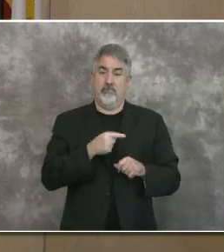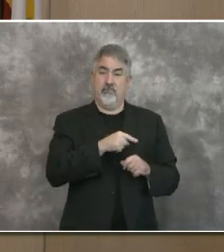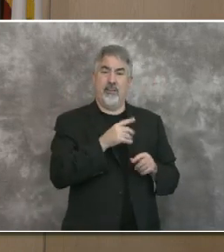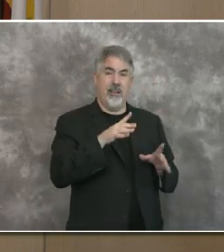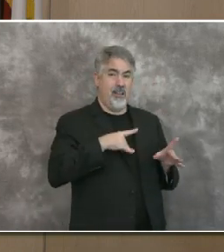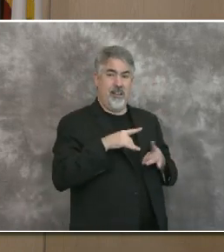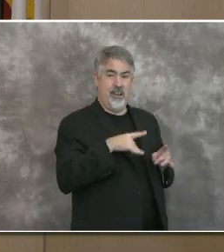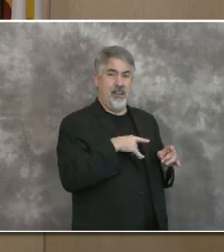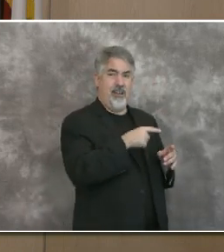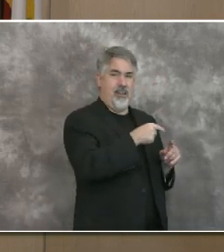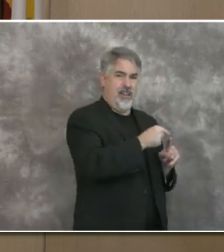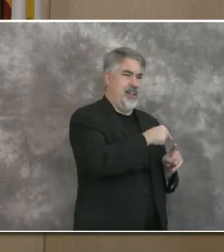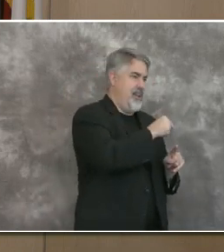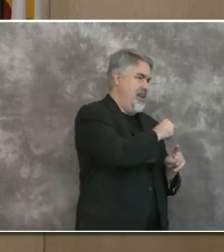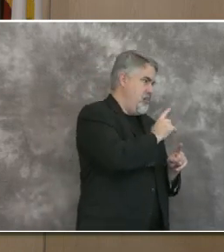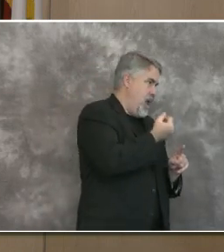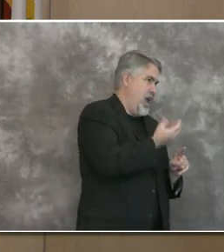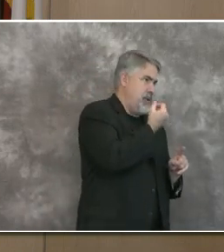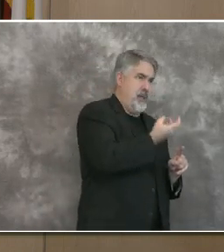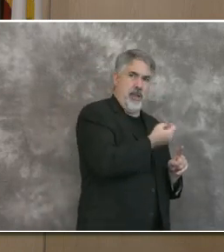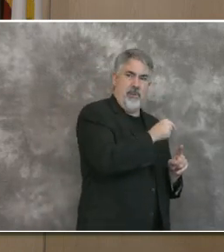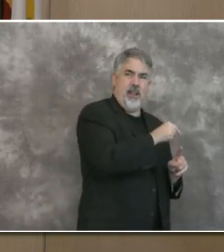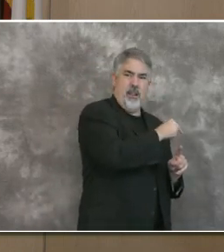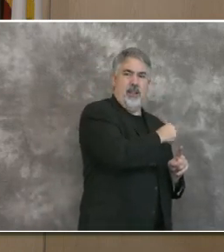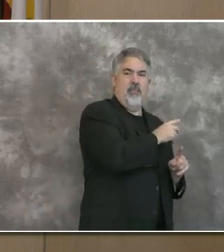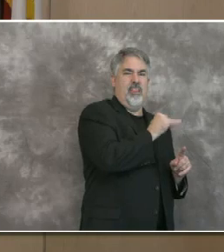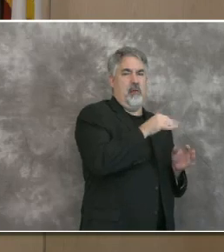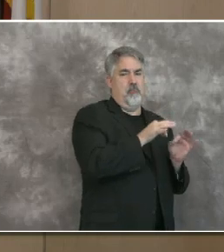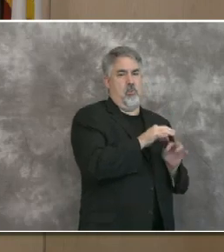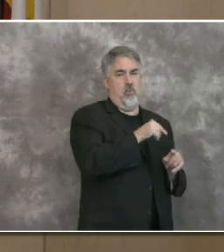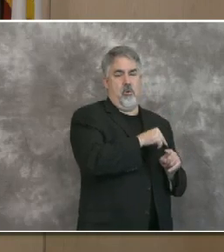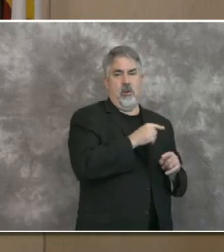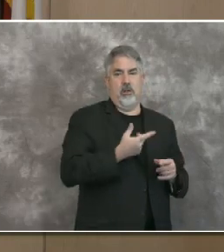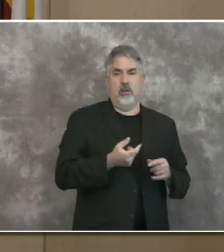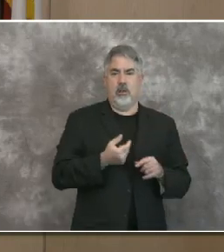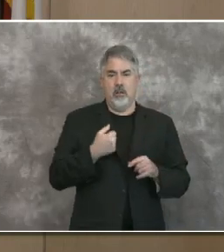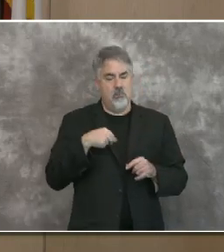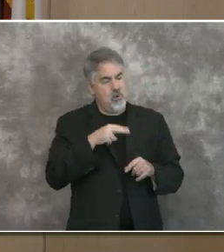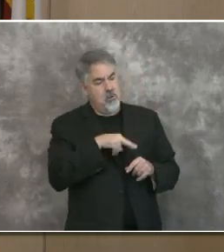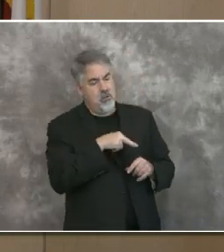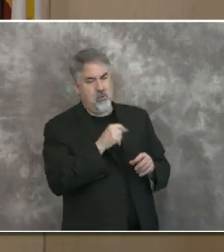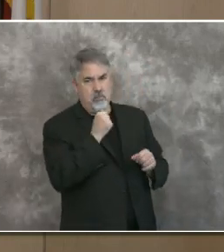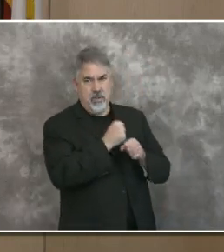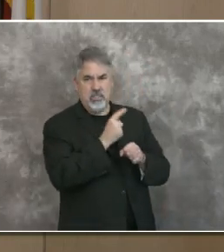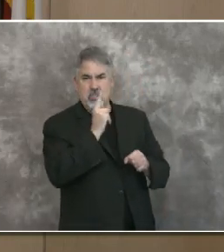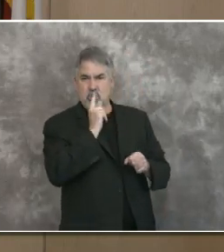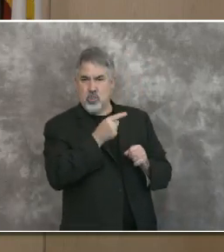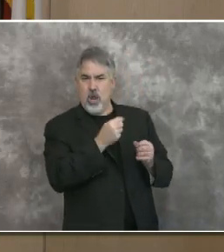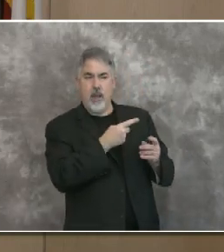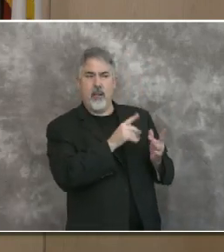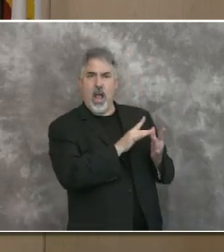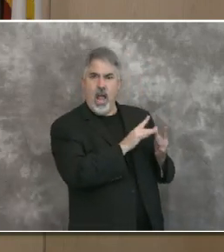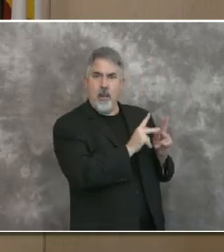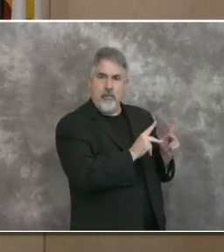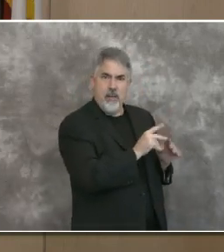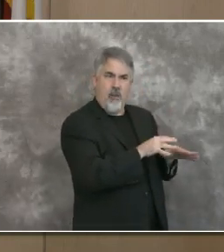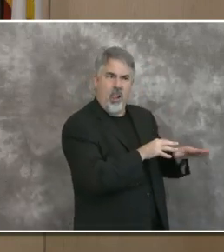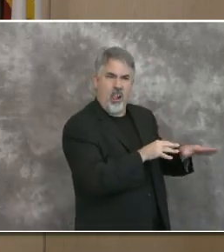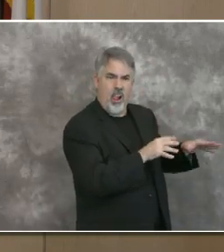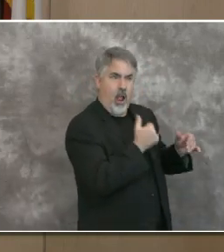conduct the investigation for each case, that generates the number of contacts, and we will hire accordingly. I also, we